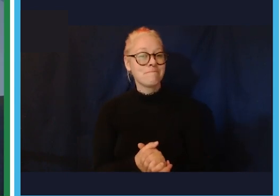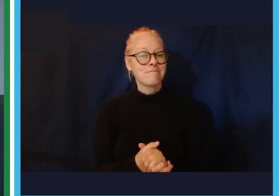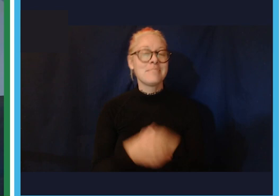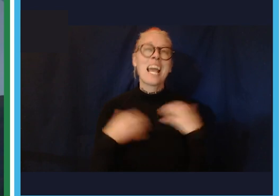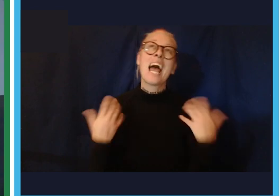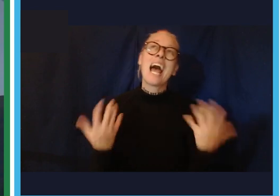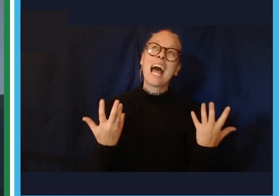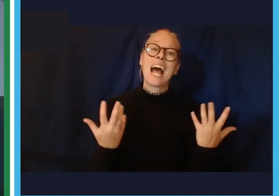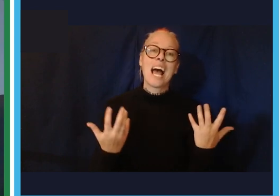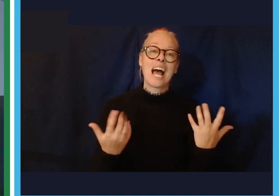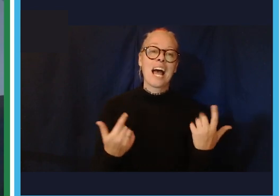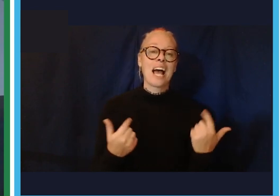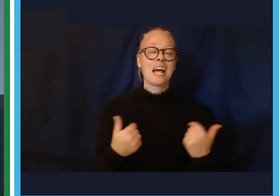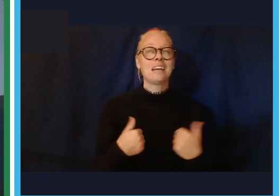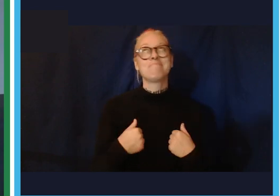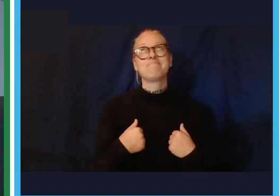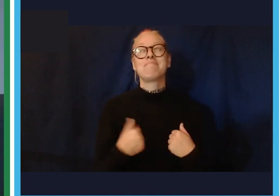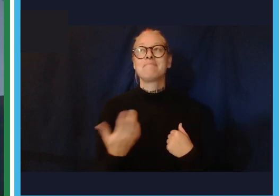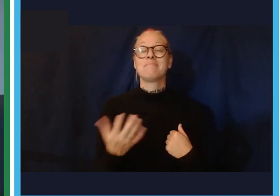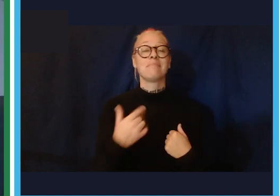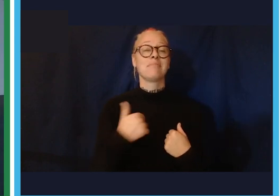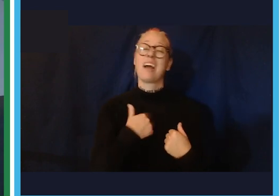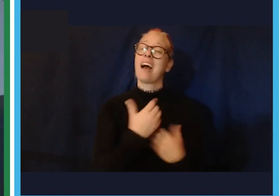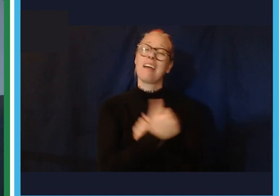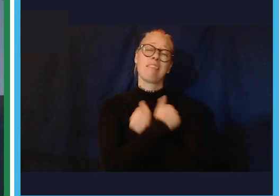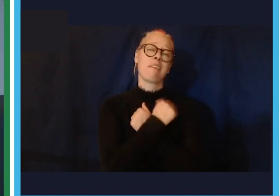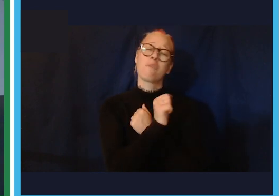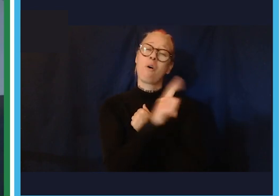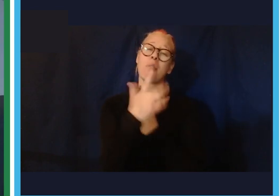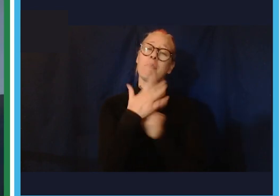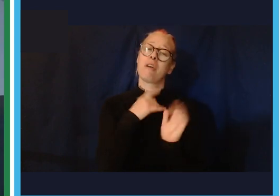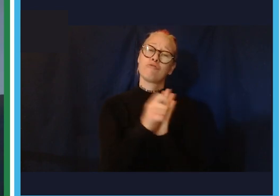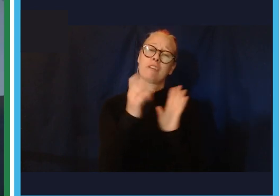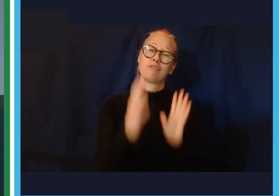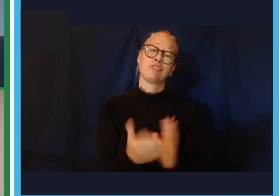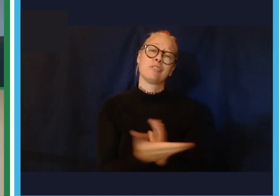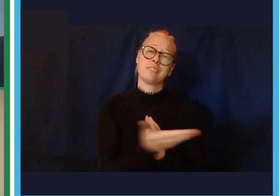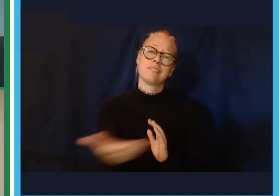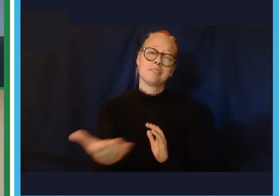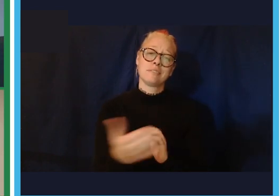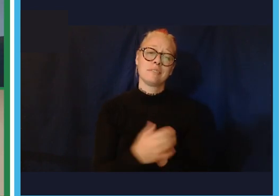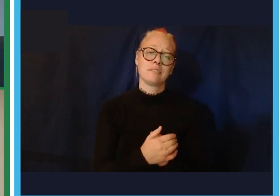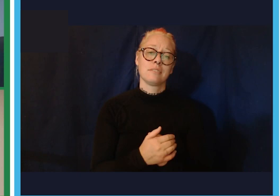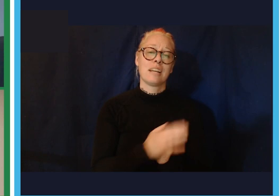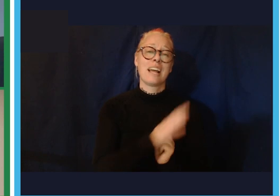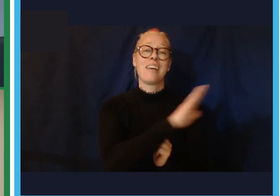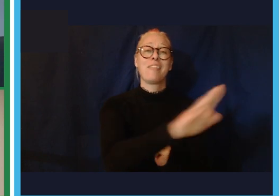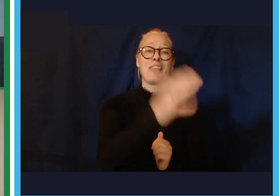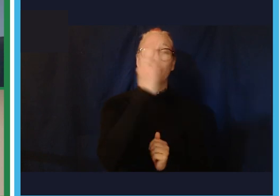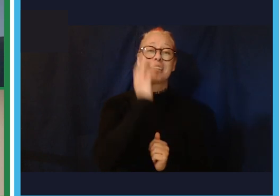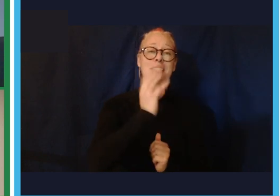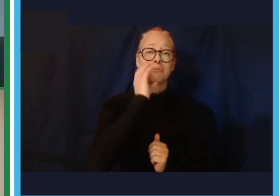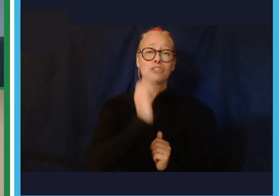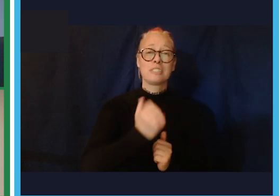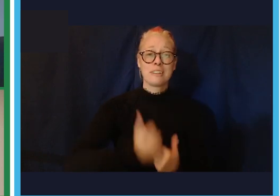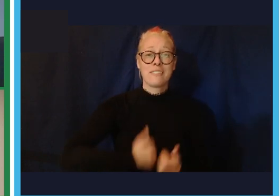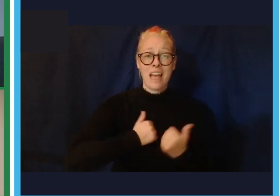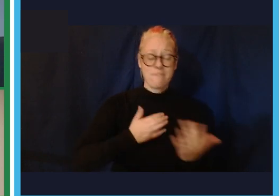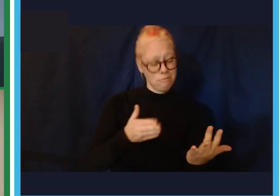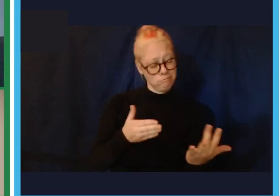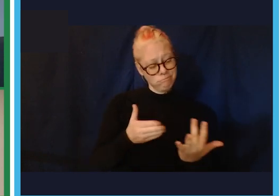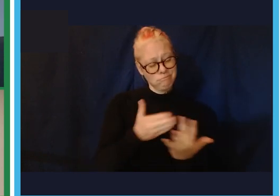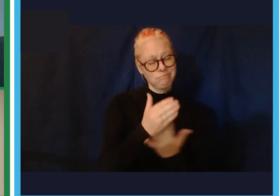so well in everything that they write that are originals. And which makes it